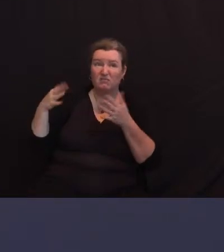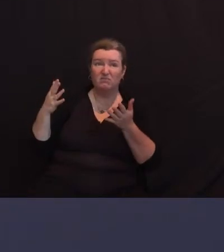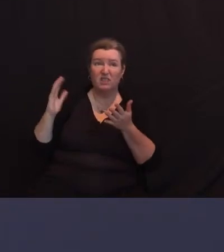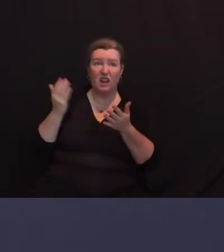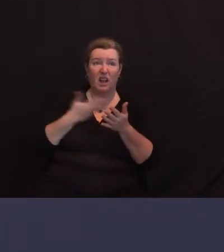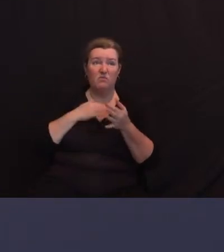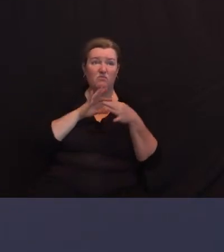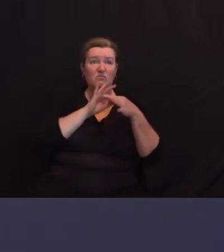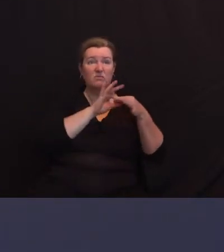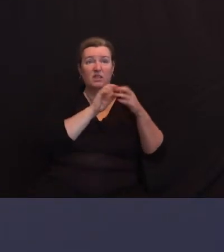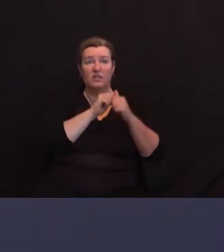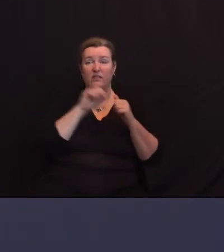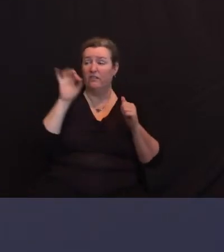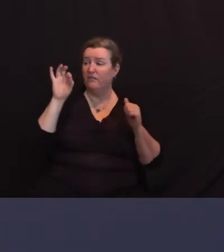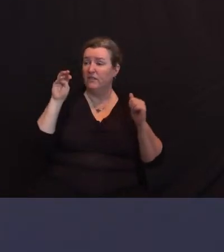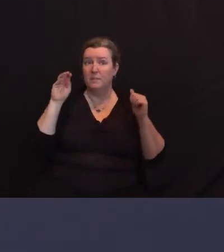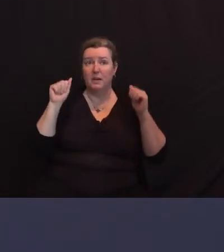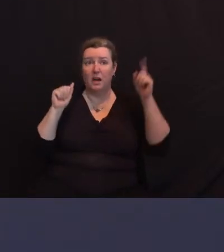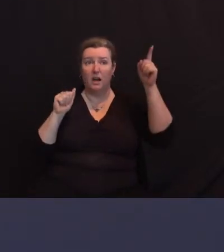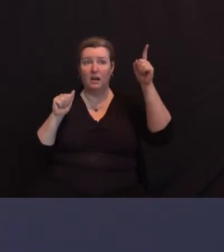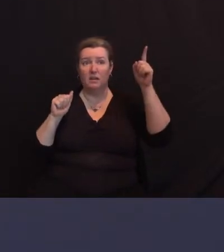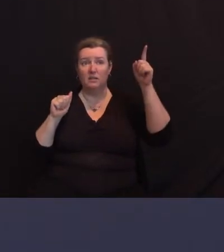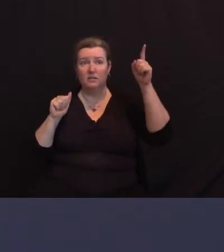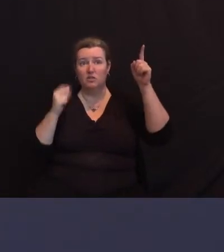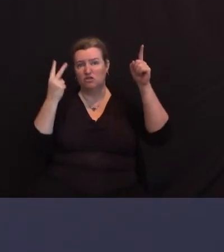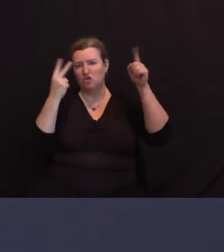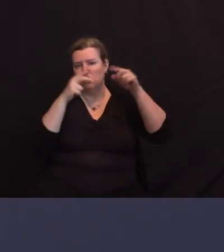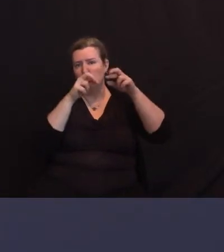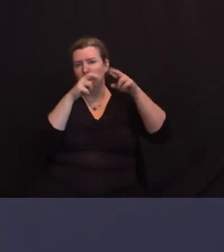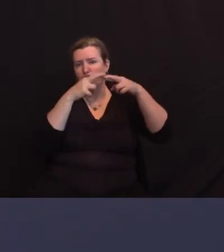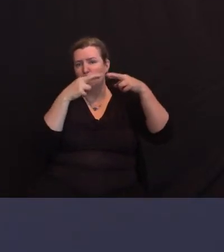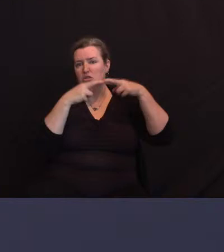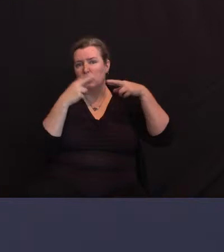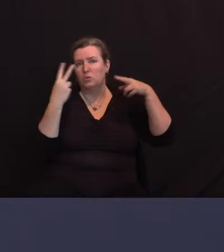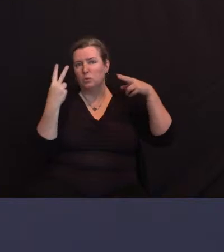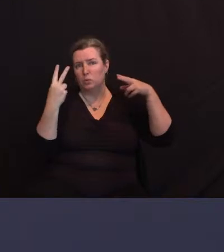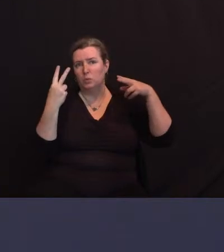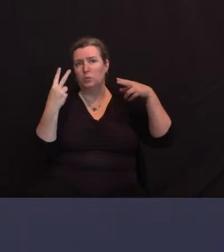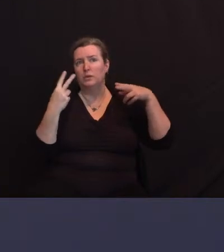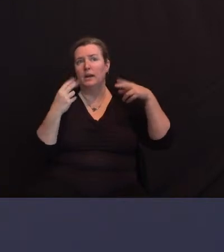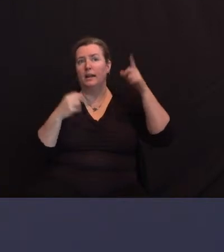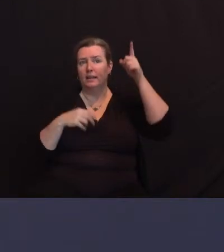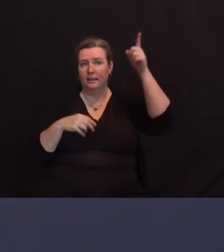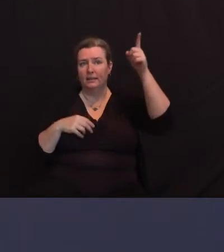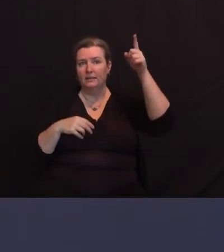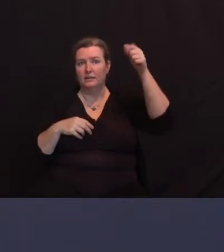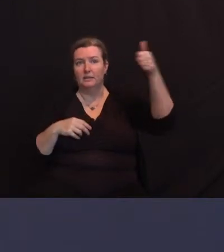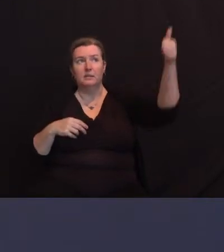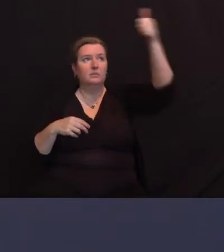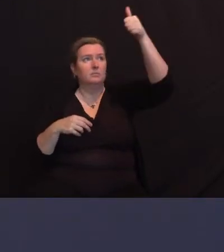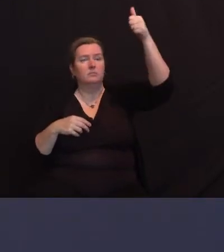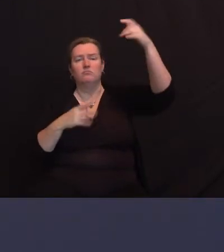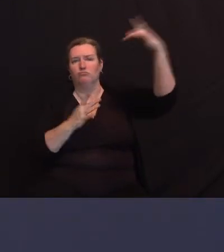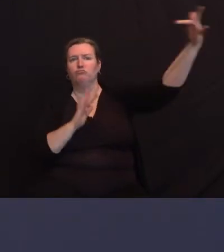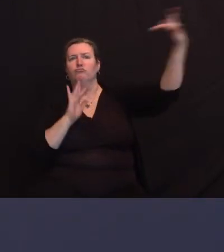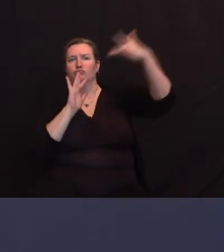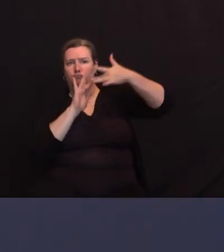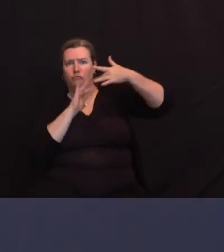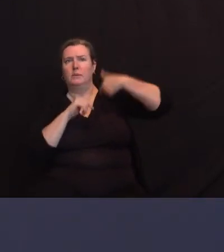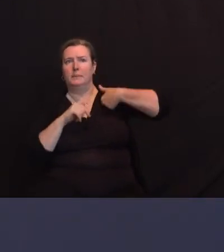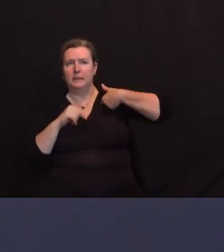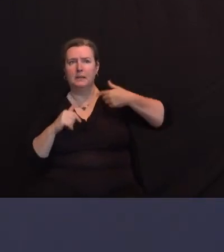FEMA, not only at Region 2, but the fact that the administrator reached out to us yesterday to jump on a call, just